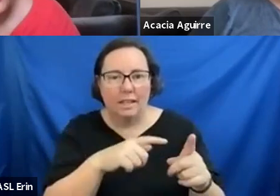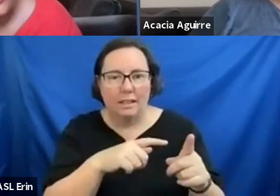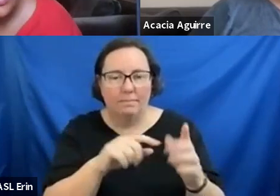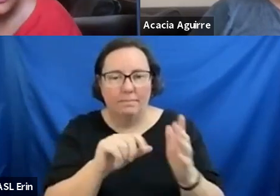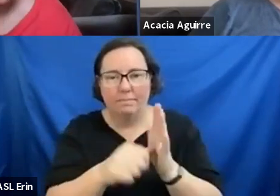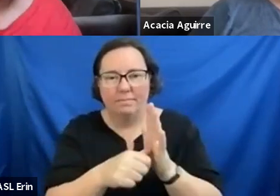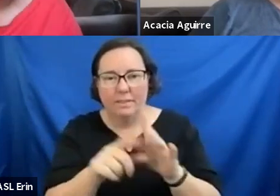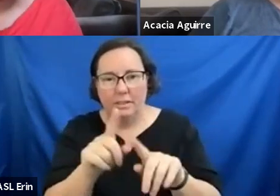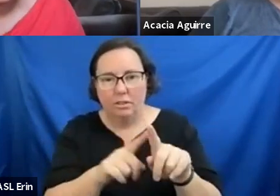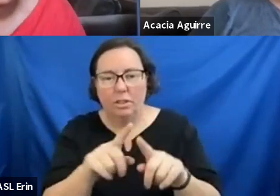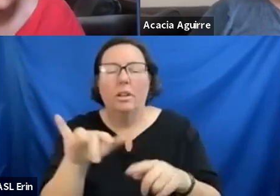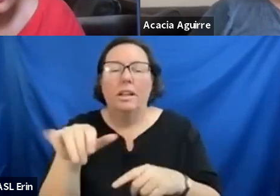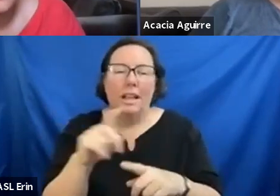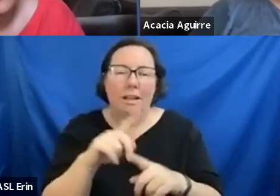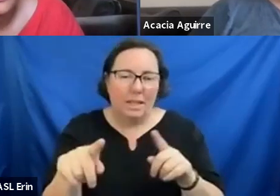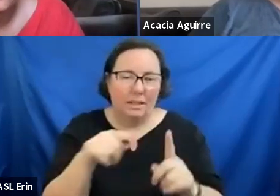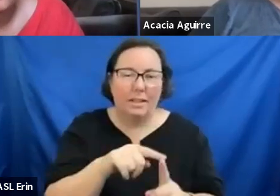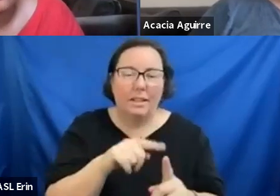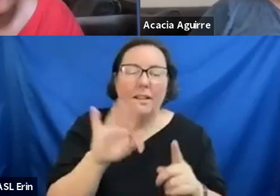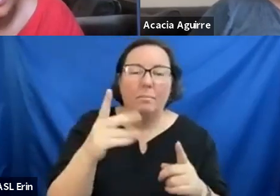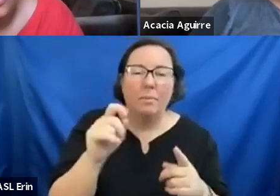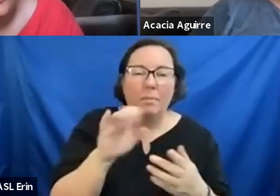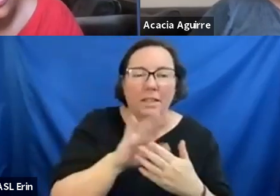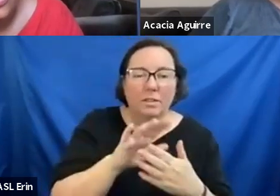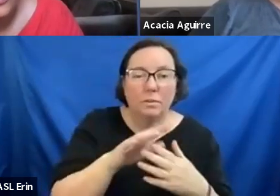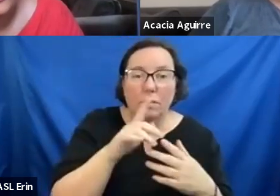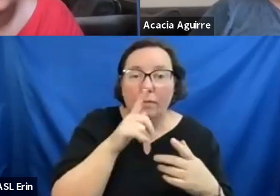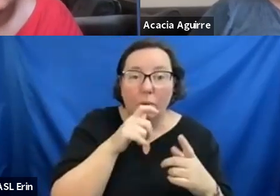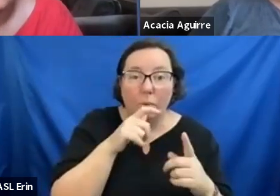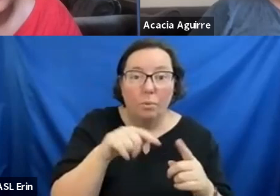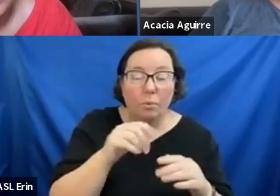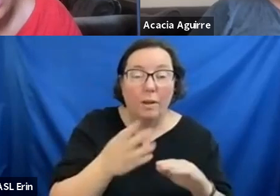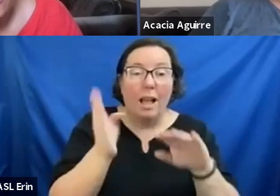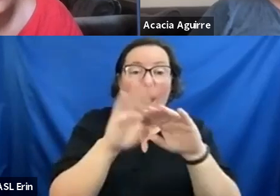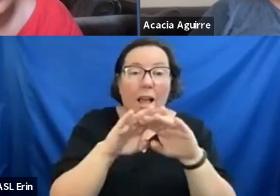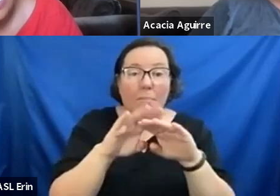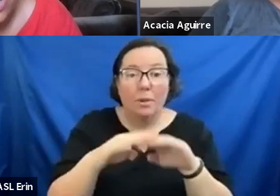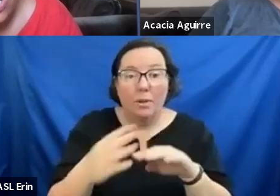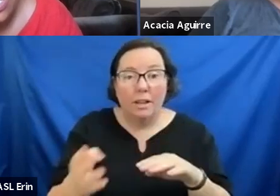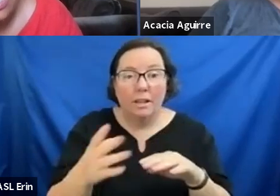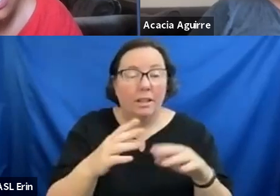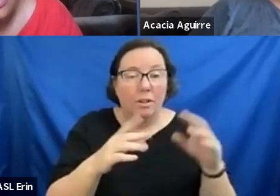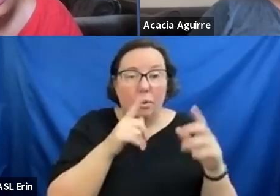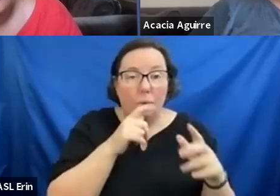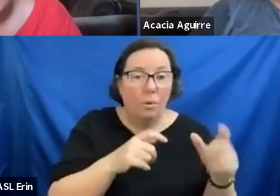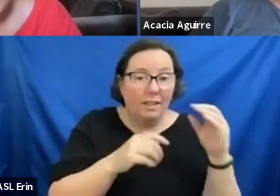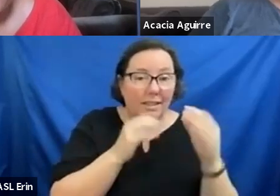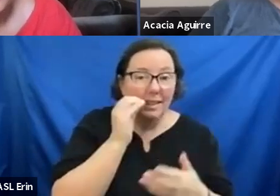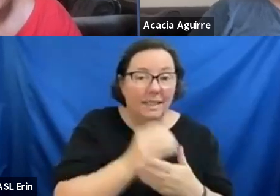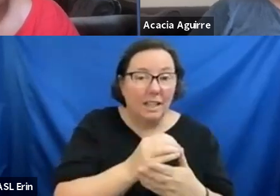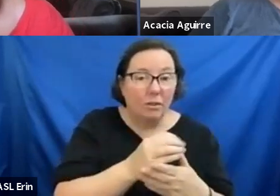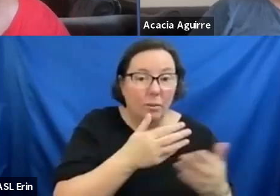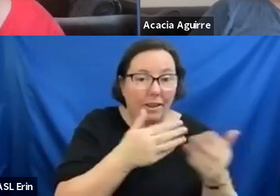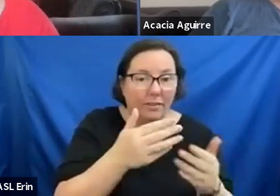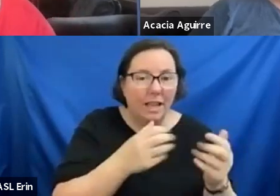Well, no, if there are BPS among those who had 0 invitations, how